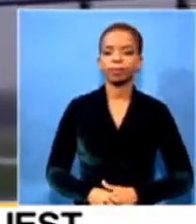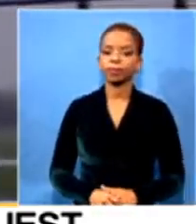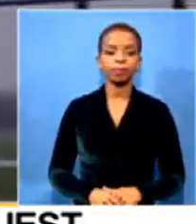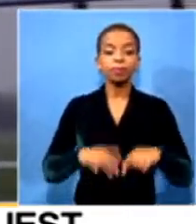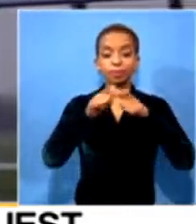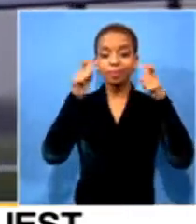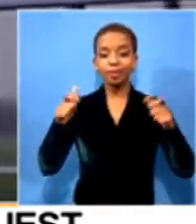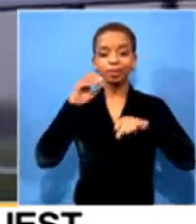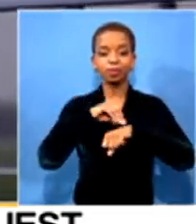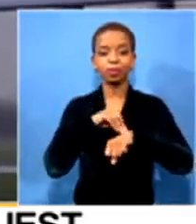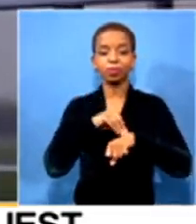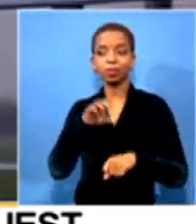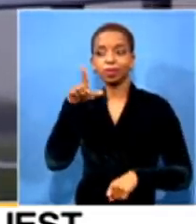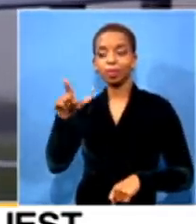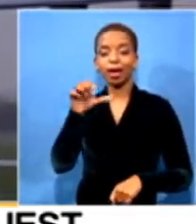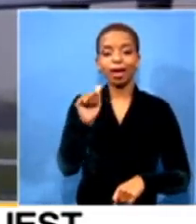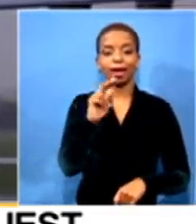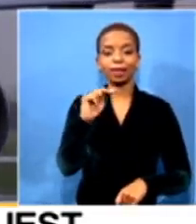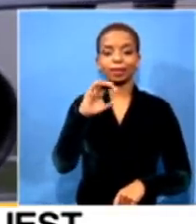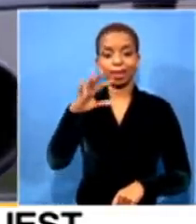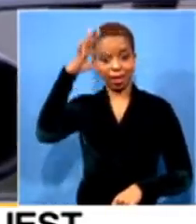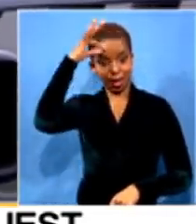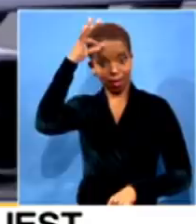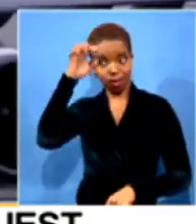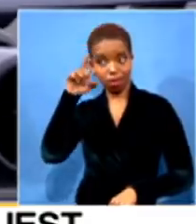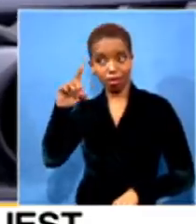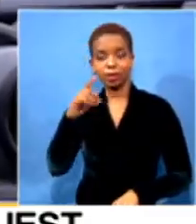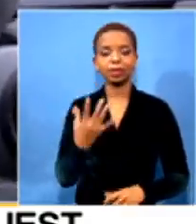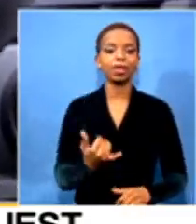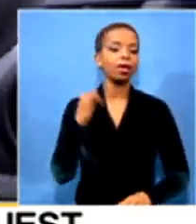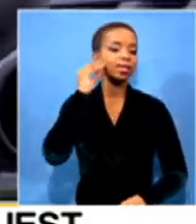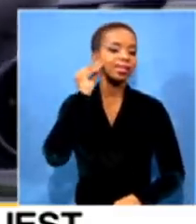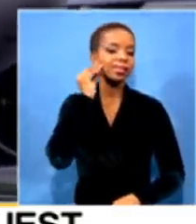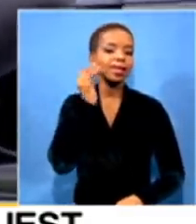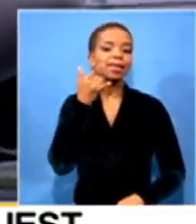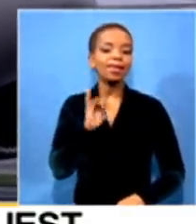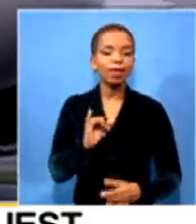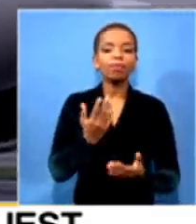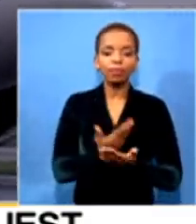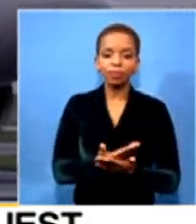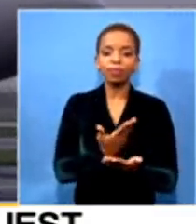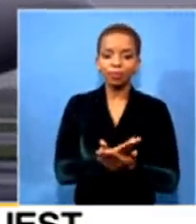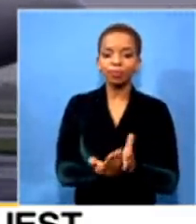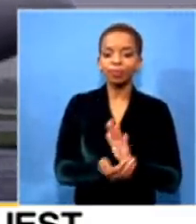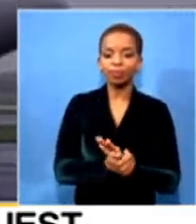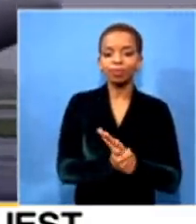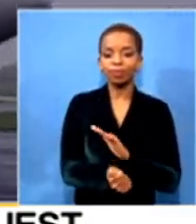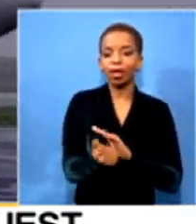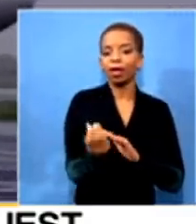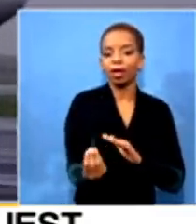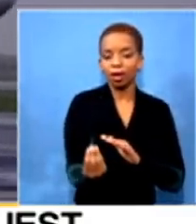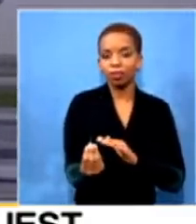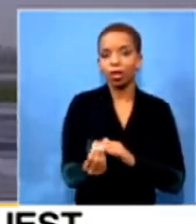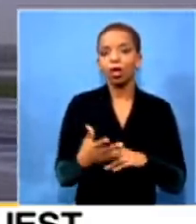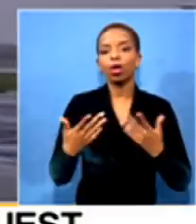government insists on finding perhaps the least competent and the least able individuals from within its ranks and getting